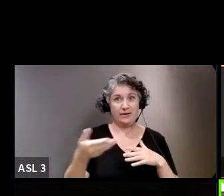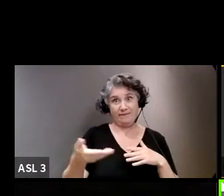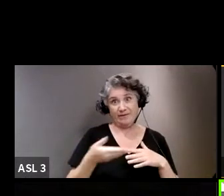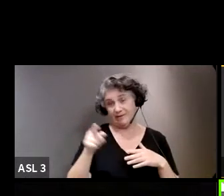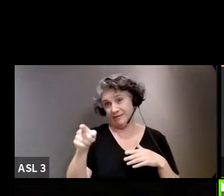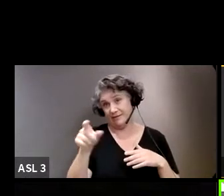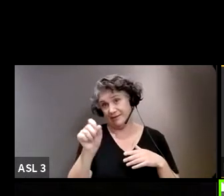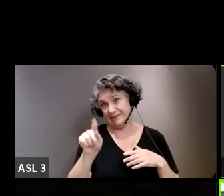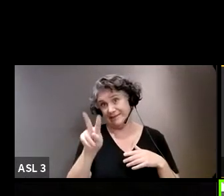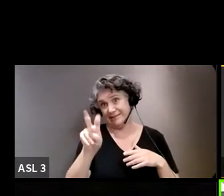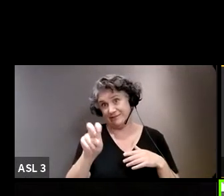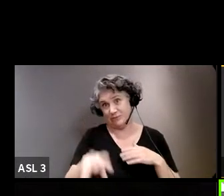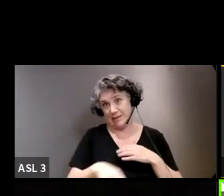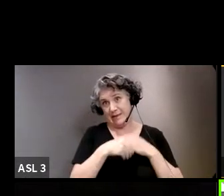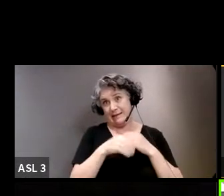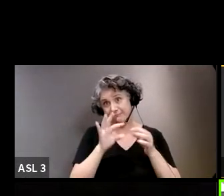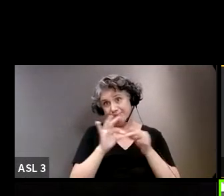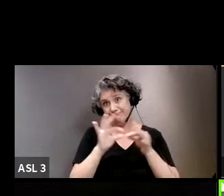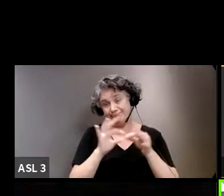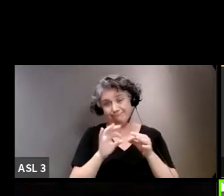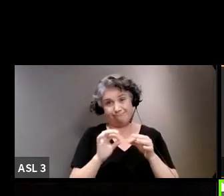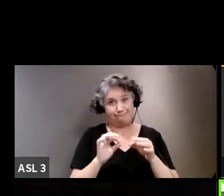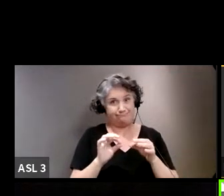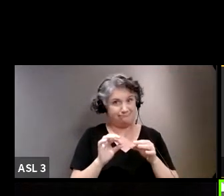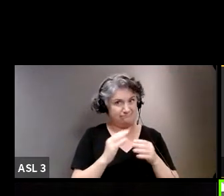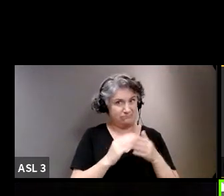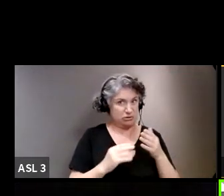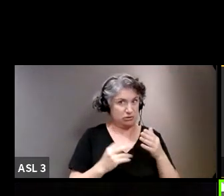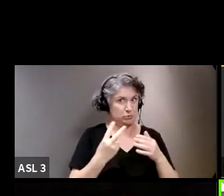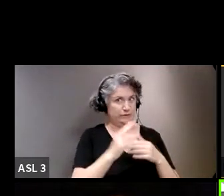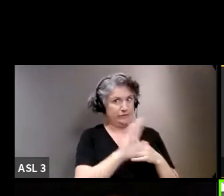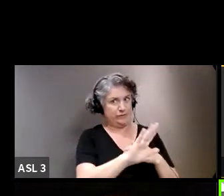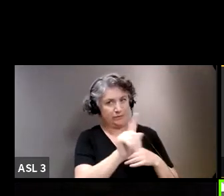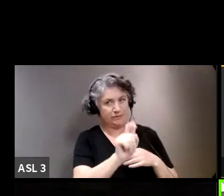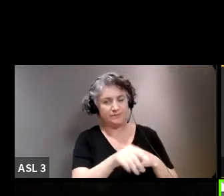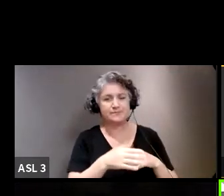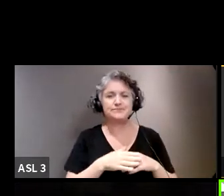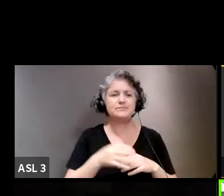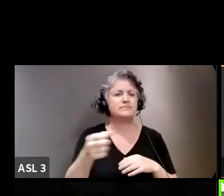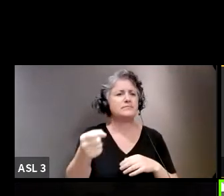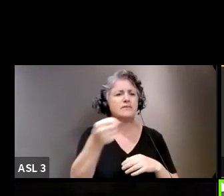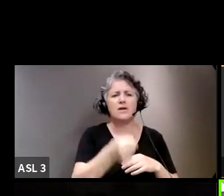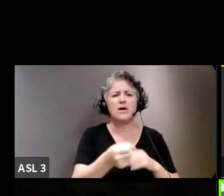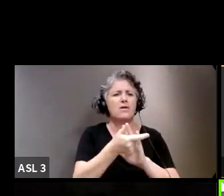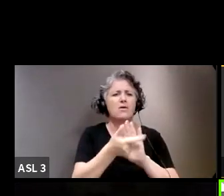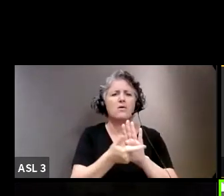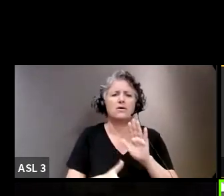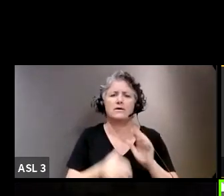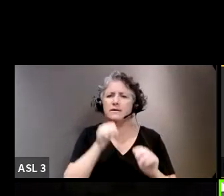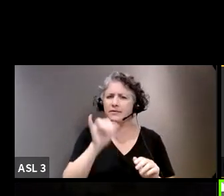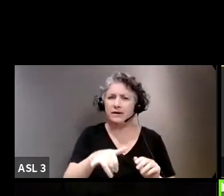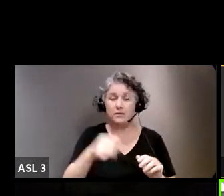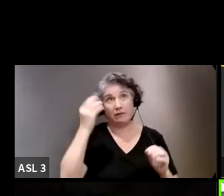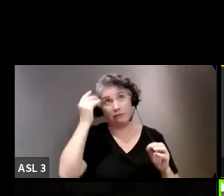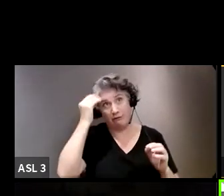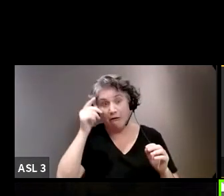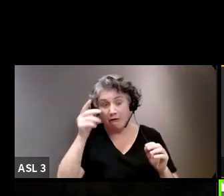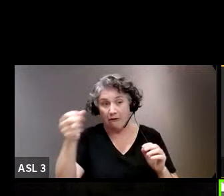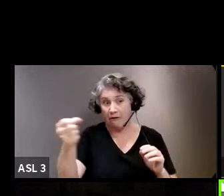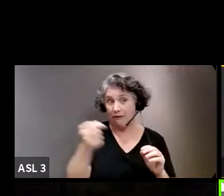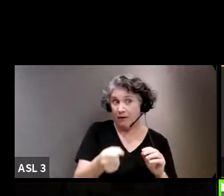steve to top up on on the second part of the question um this is not the hiring of a lawyer although we did consider that this is